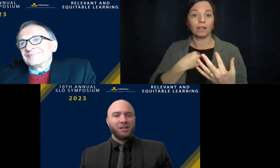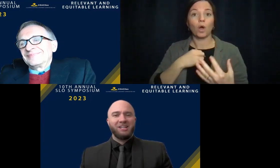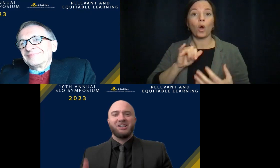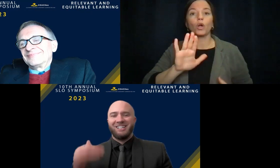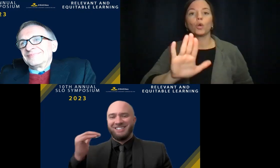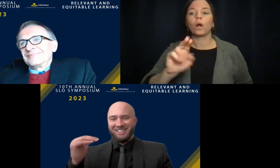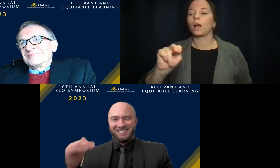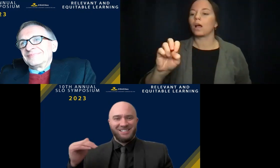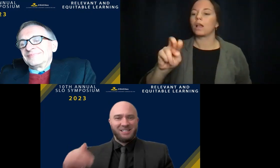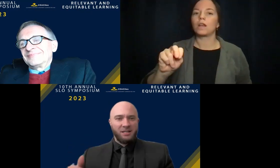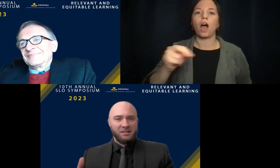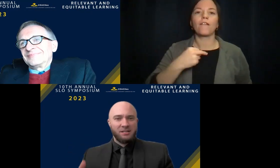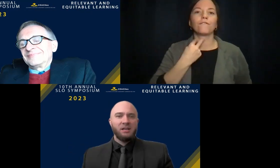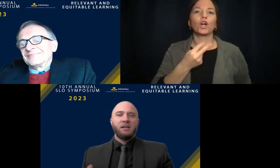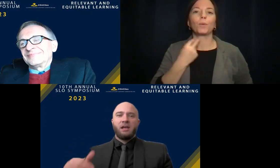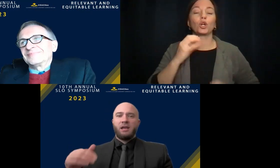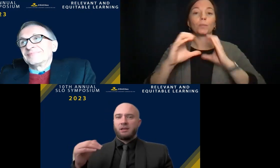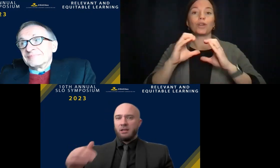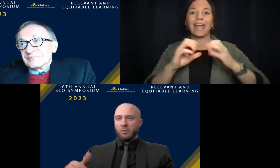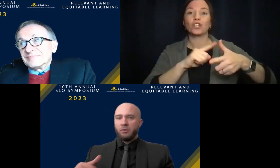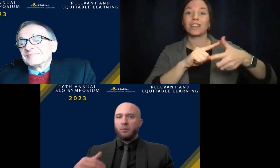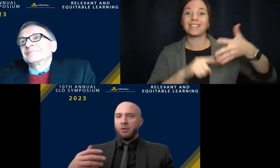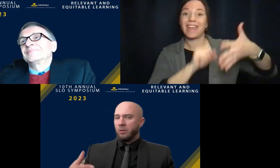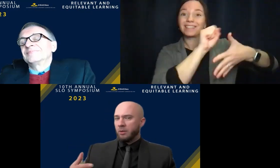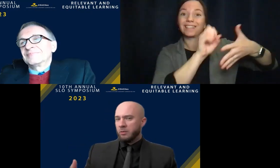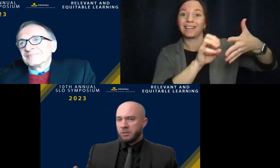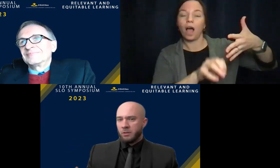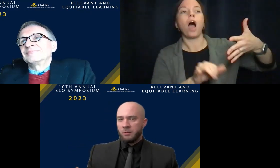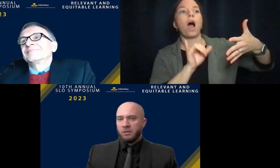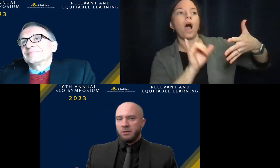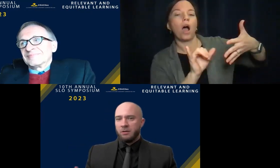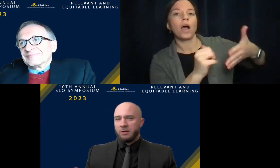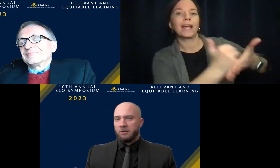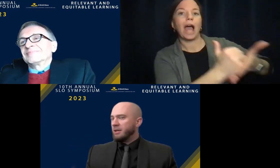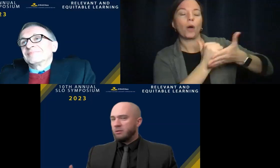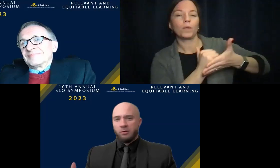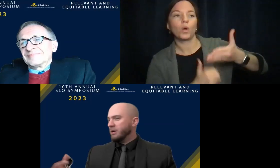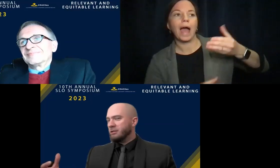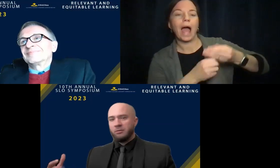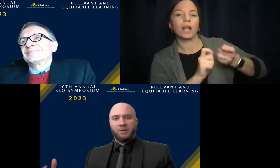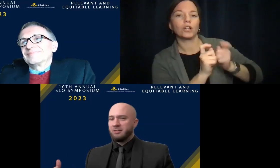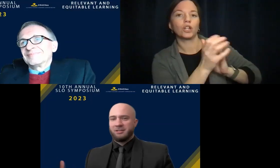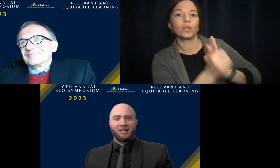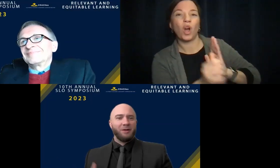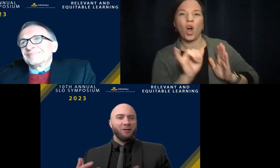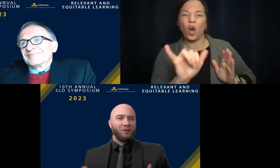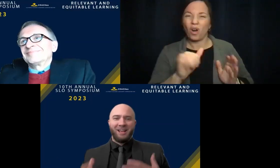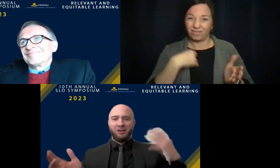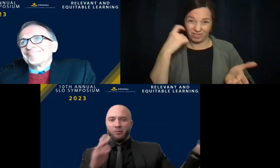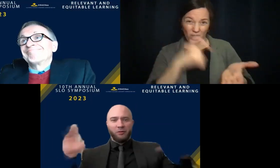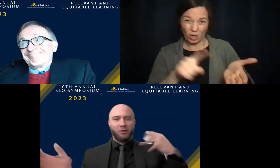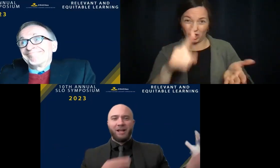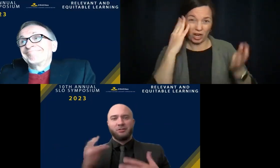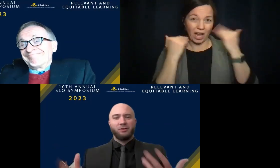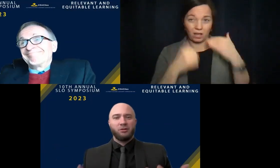nonverbal communication is this and this. Mm. And it can help you build on those skills. You know, like, hey, you turn your head too much this time, Aeron, or